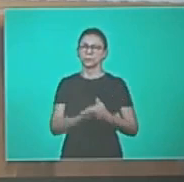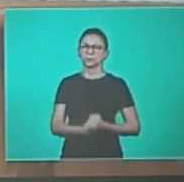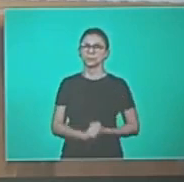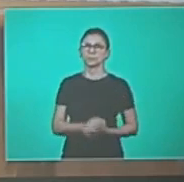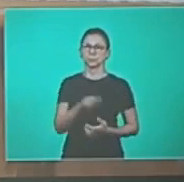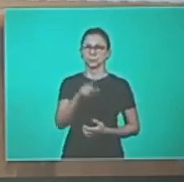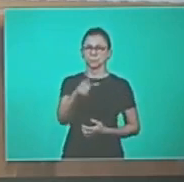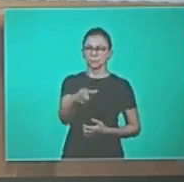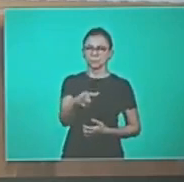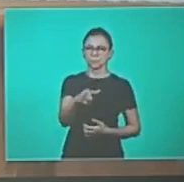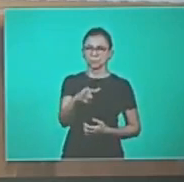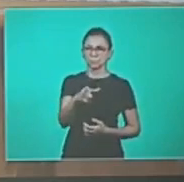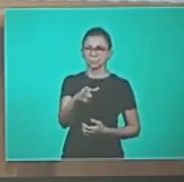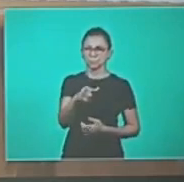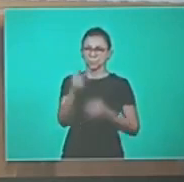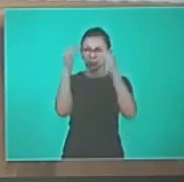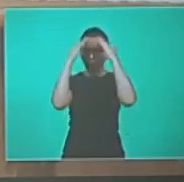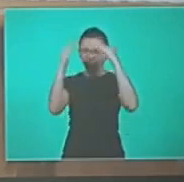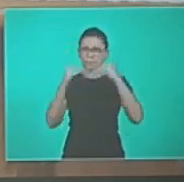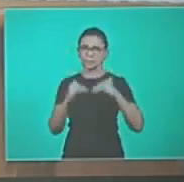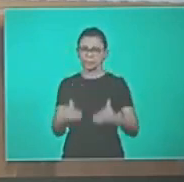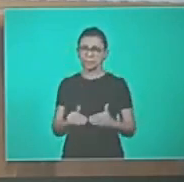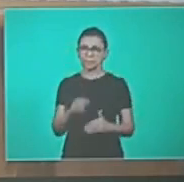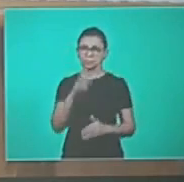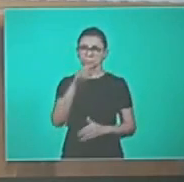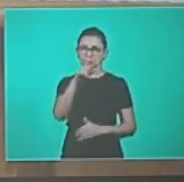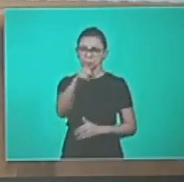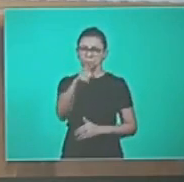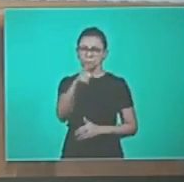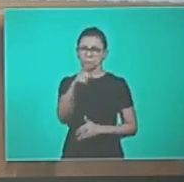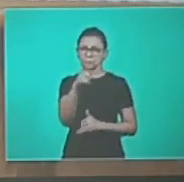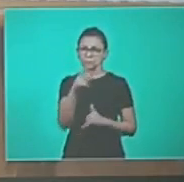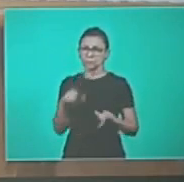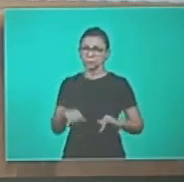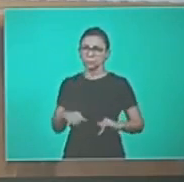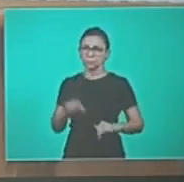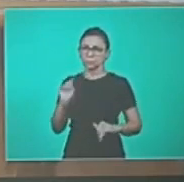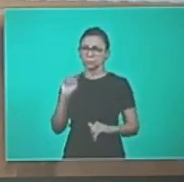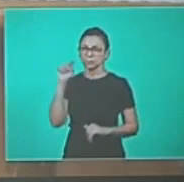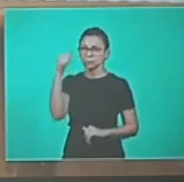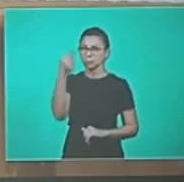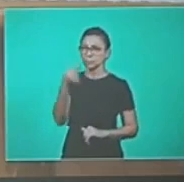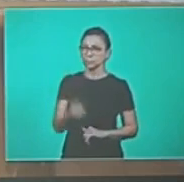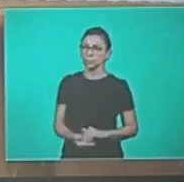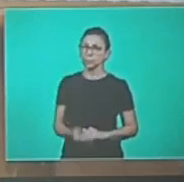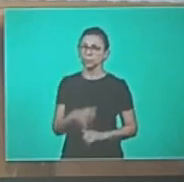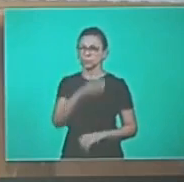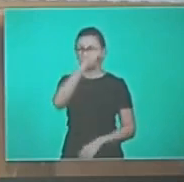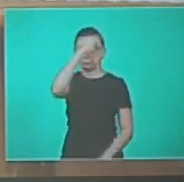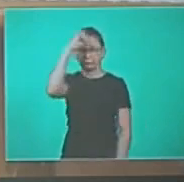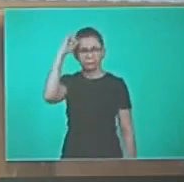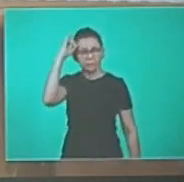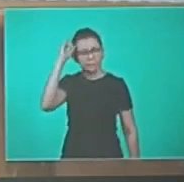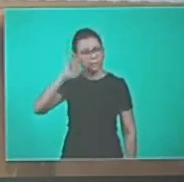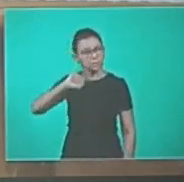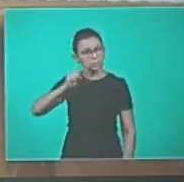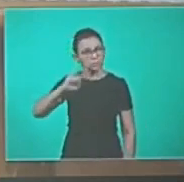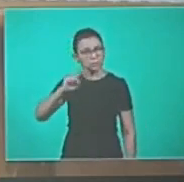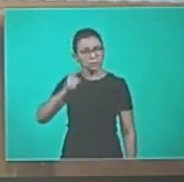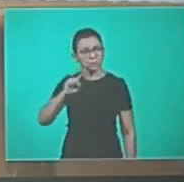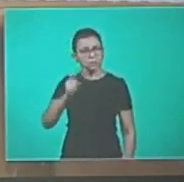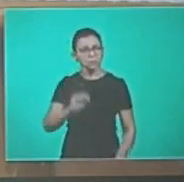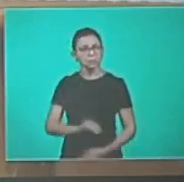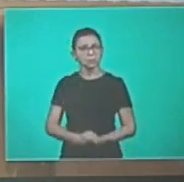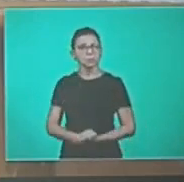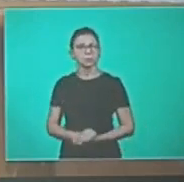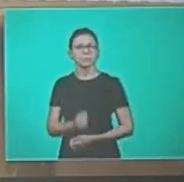We know the value of the work of the Holy Spirit, and if someone is making a bad use, we need to address.